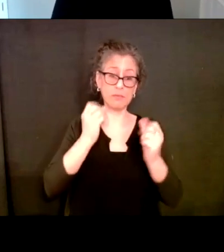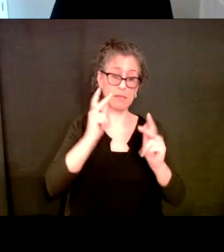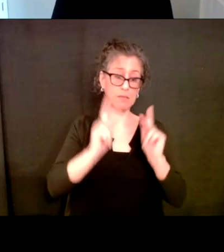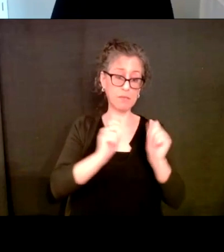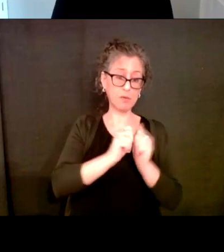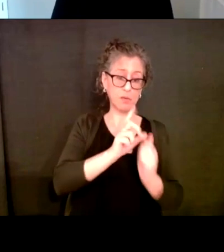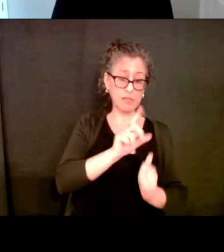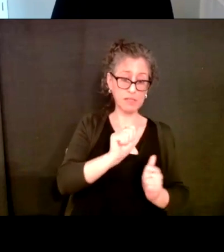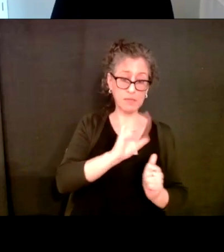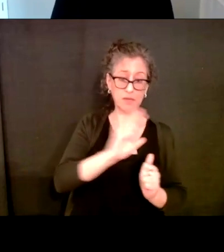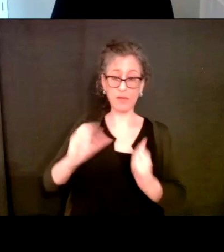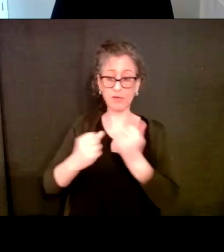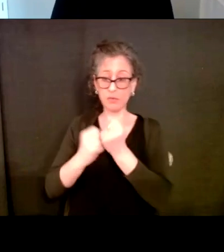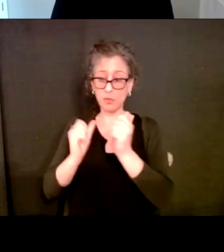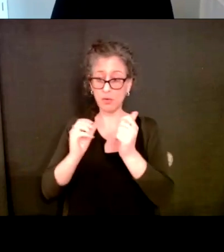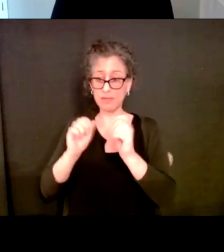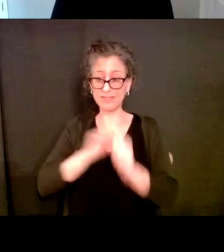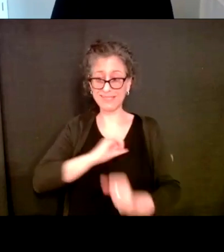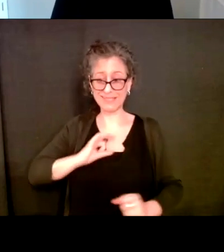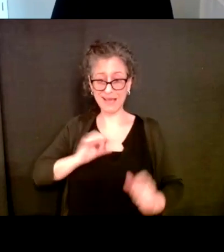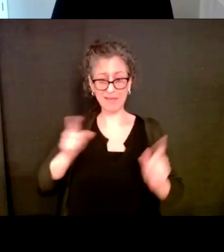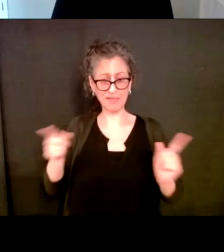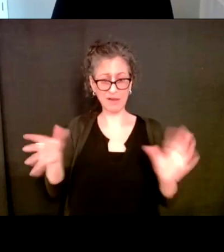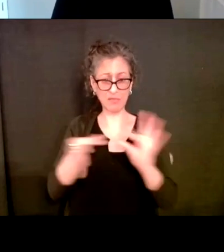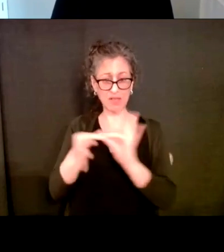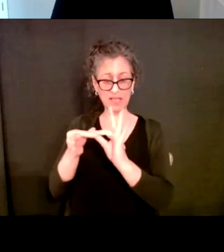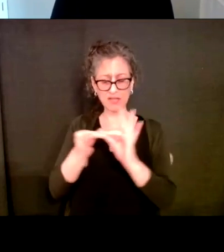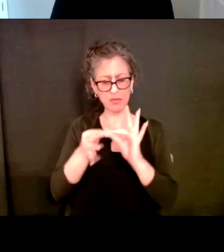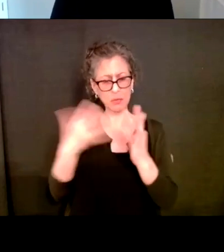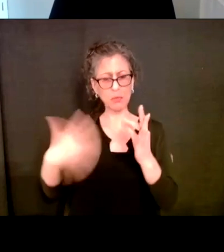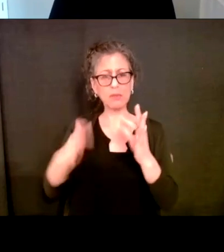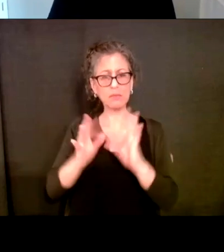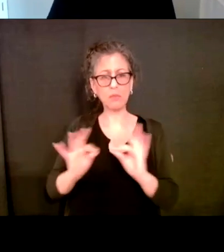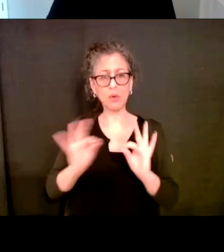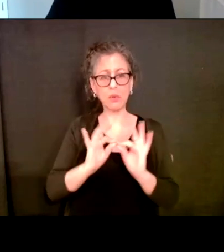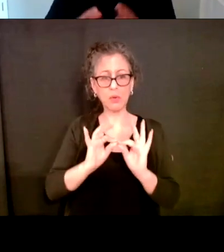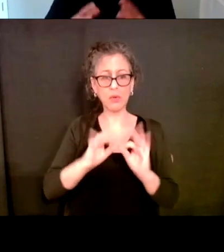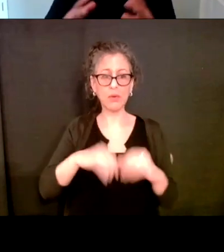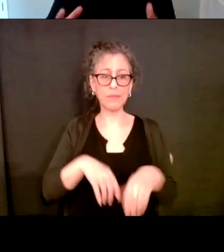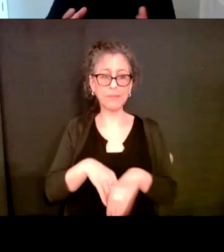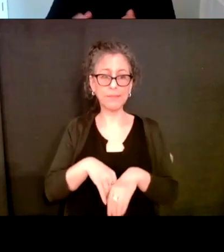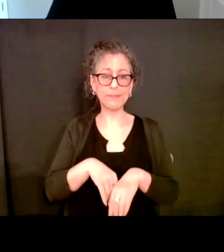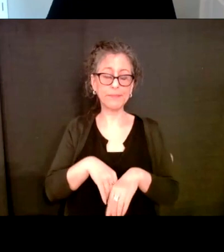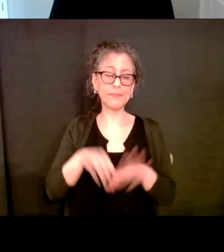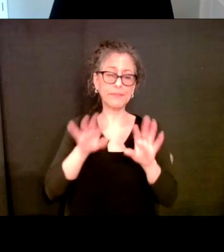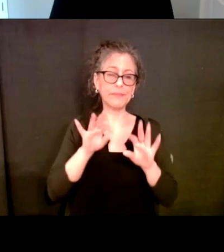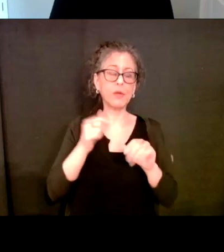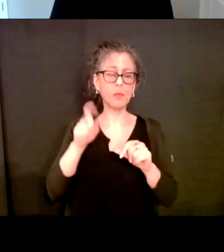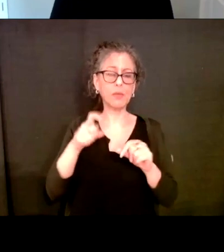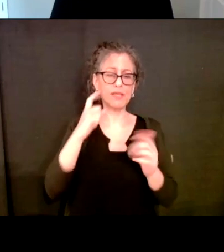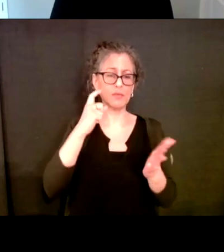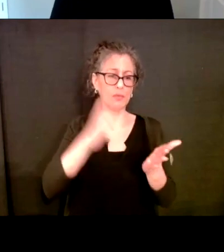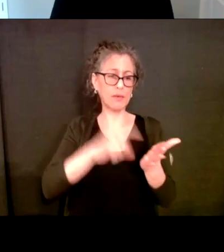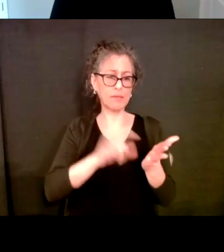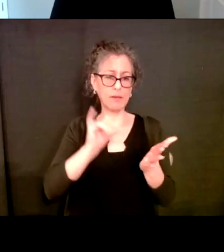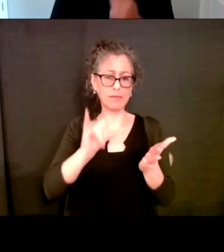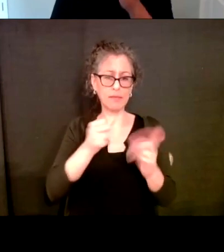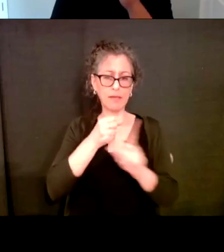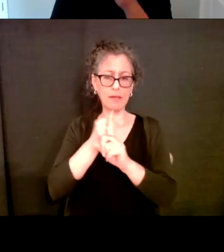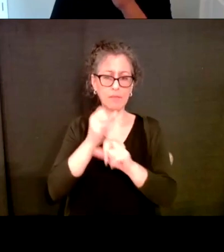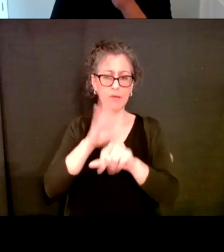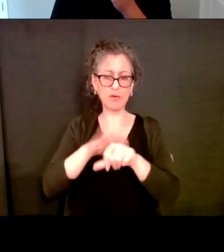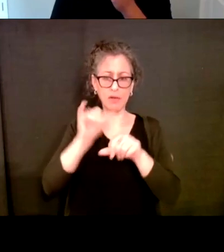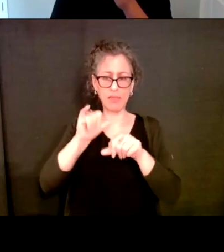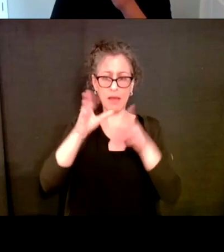disabilities and their support staff is of a critical importance. And so we need to recognize the impact of that on the